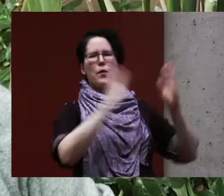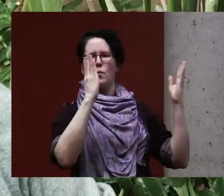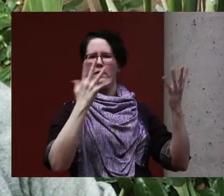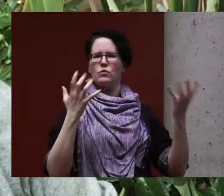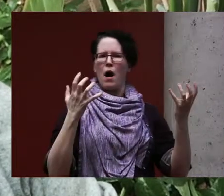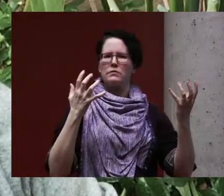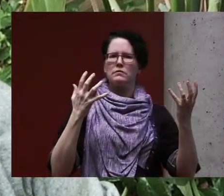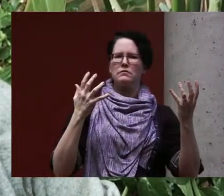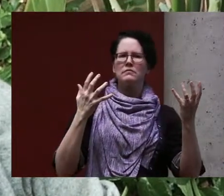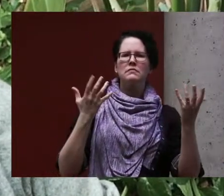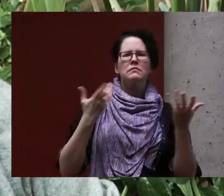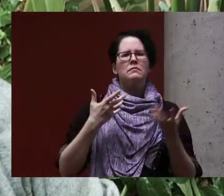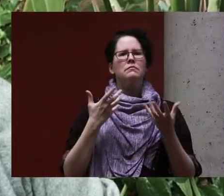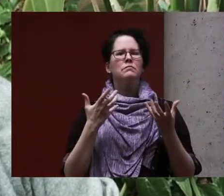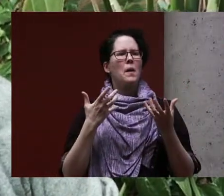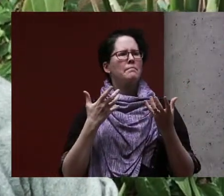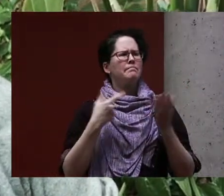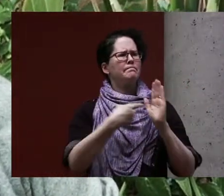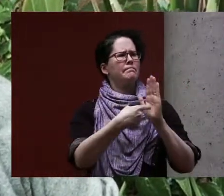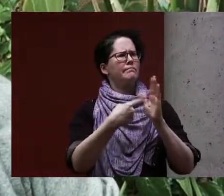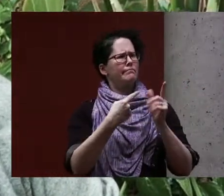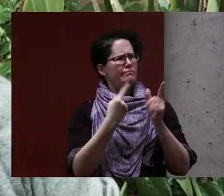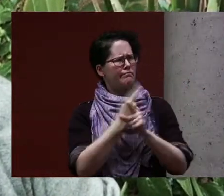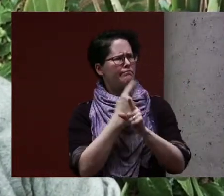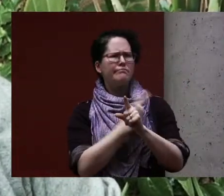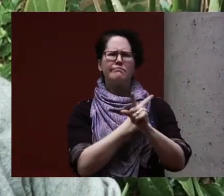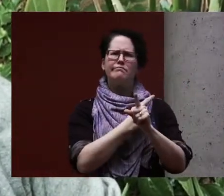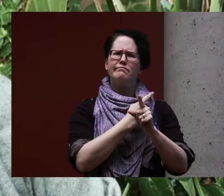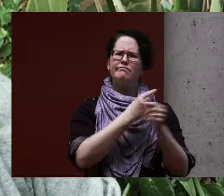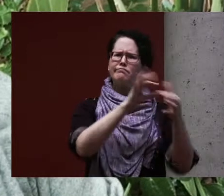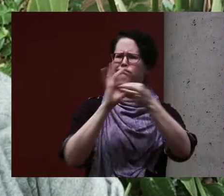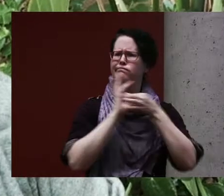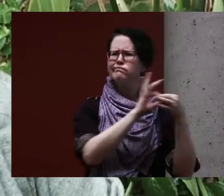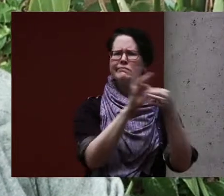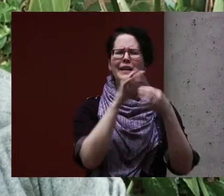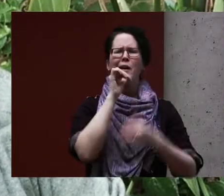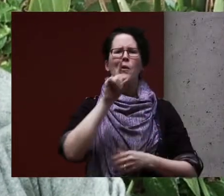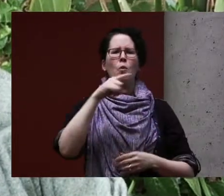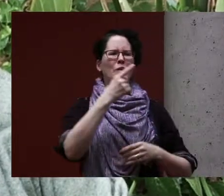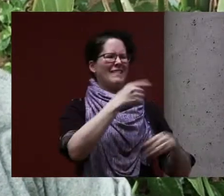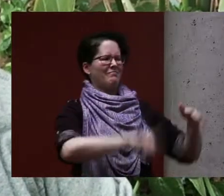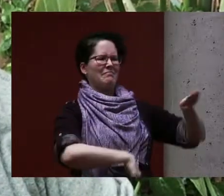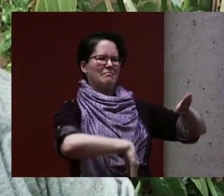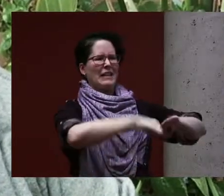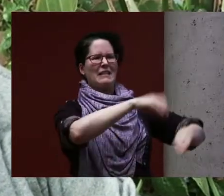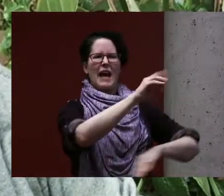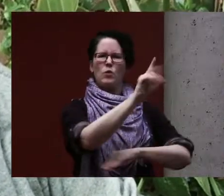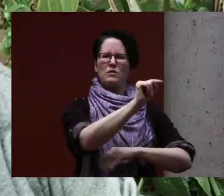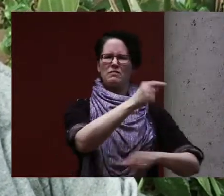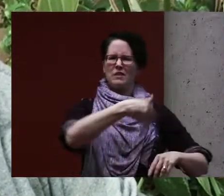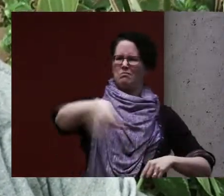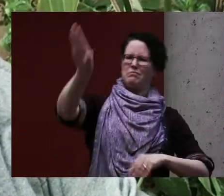opened in a genuine and meaningful way. Not just people booted out to fend